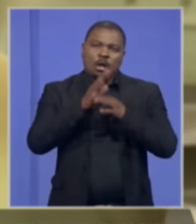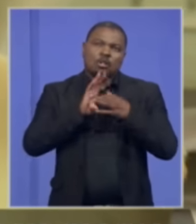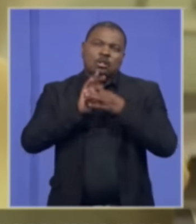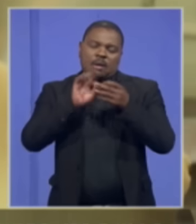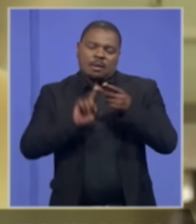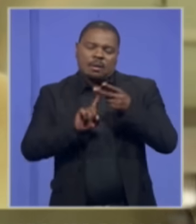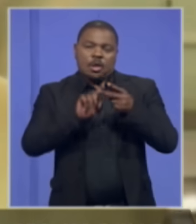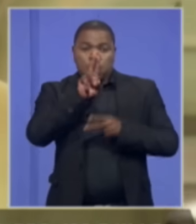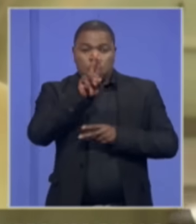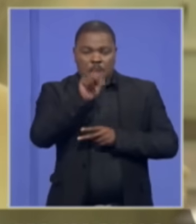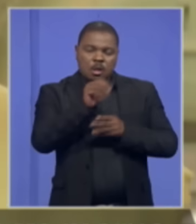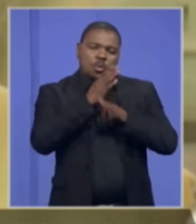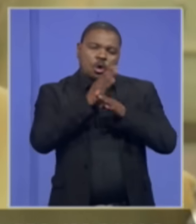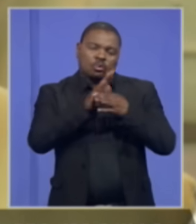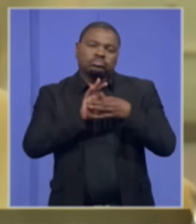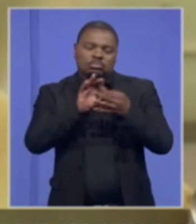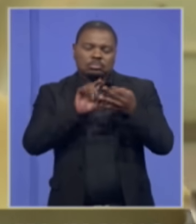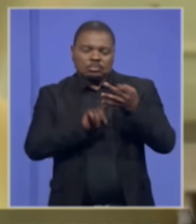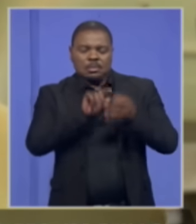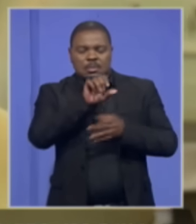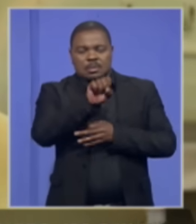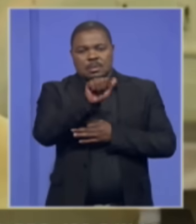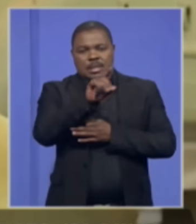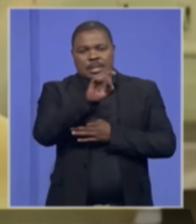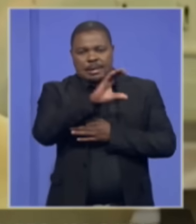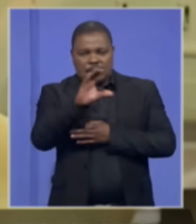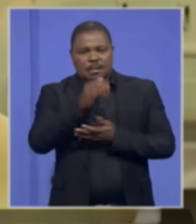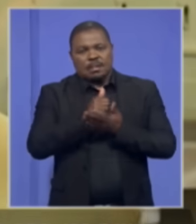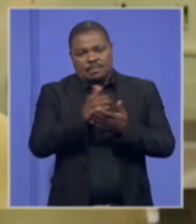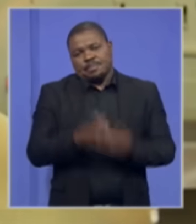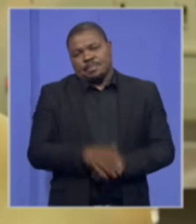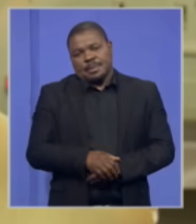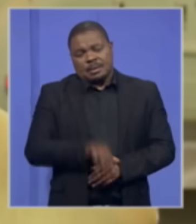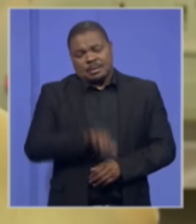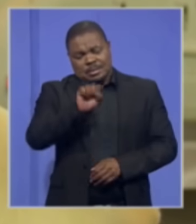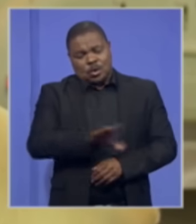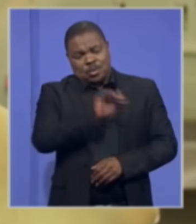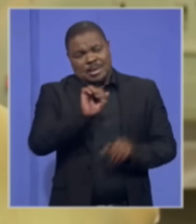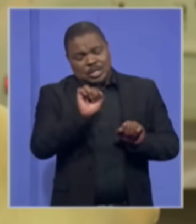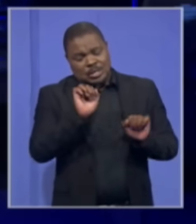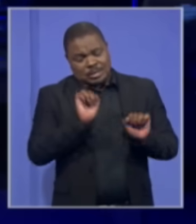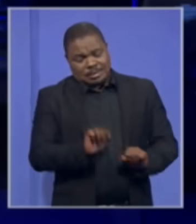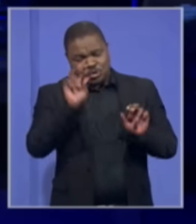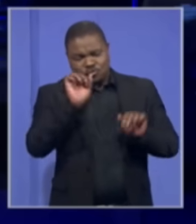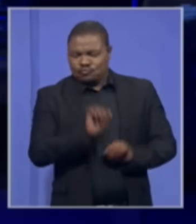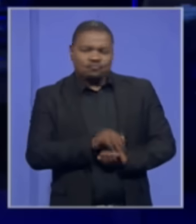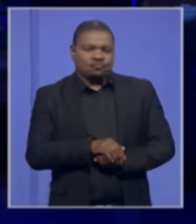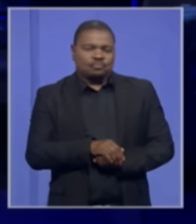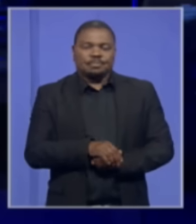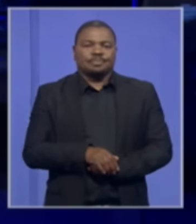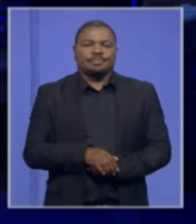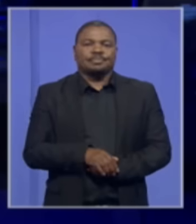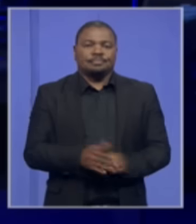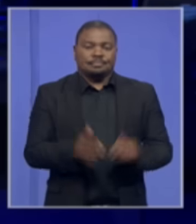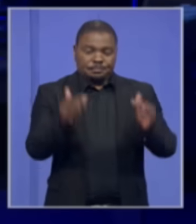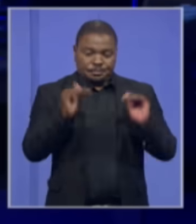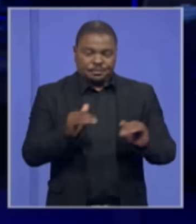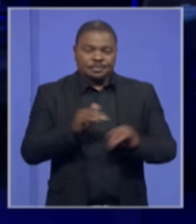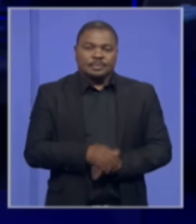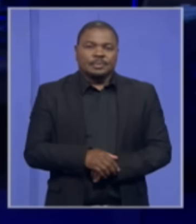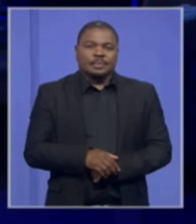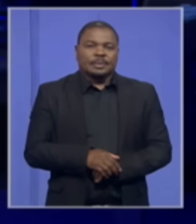UN, we're working through SADC. So really it's not so much of the South African issue. Ha re tla kwano lapeng re